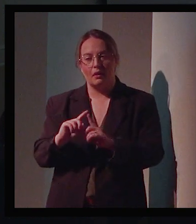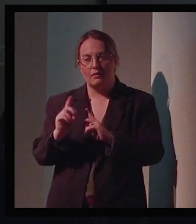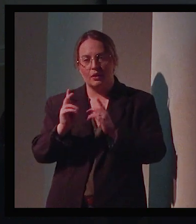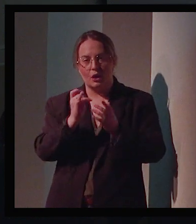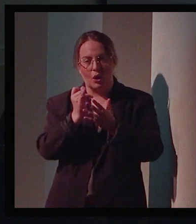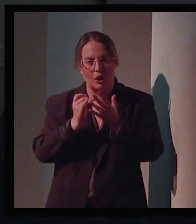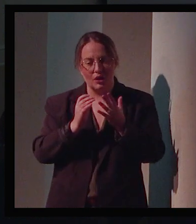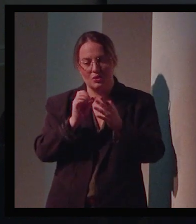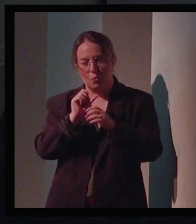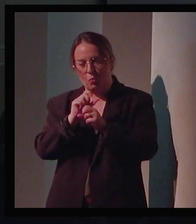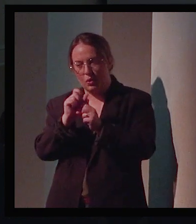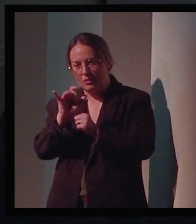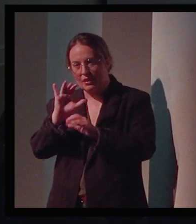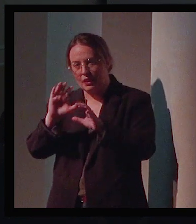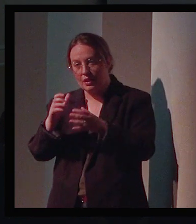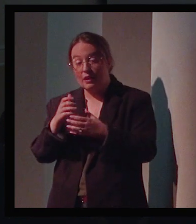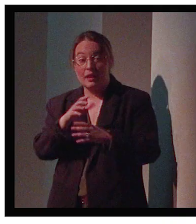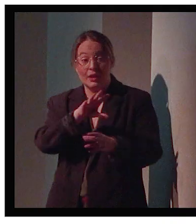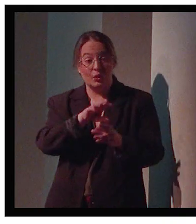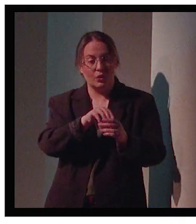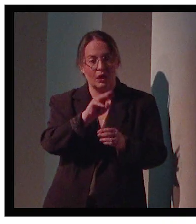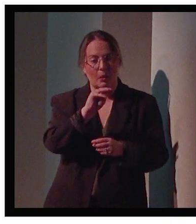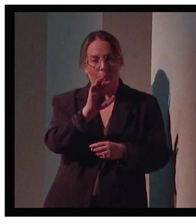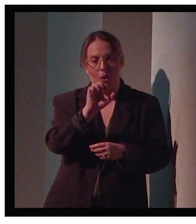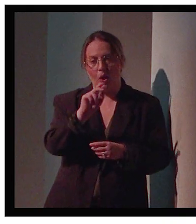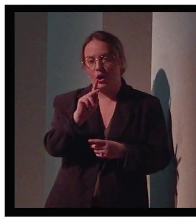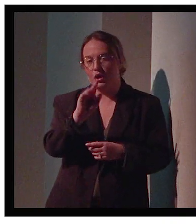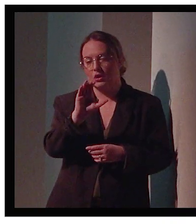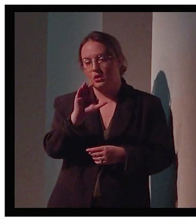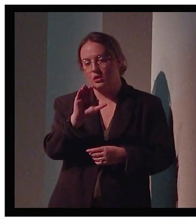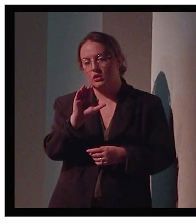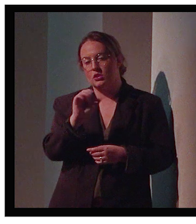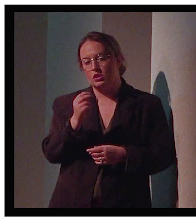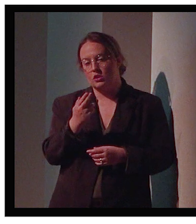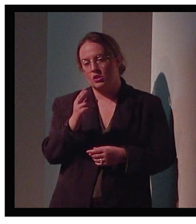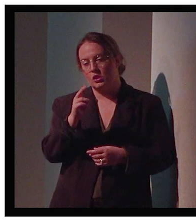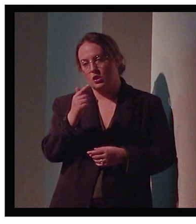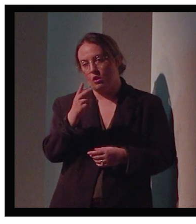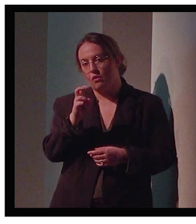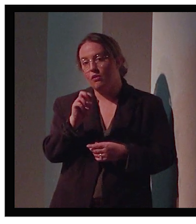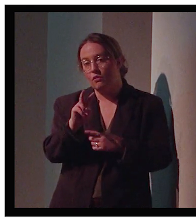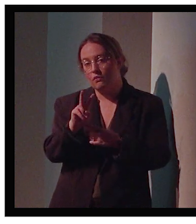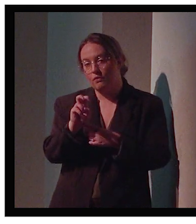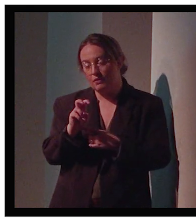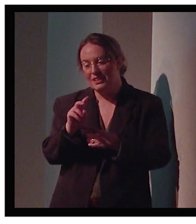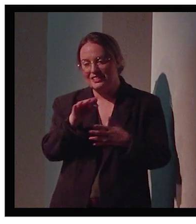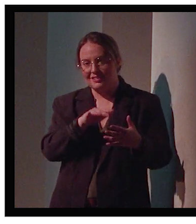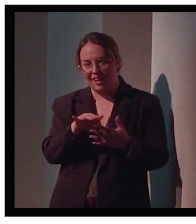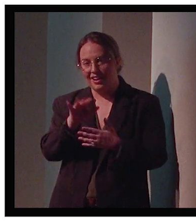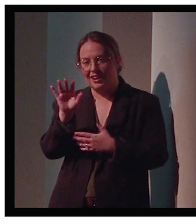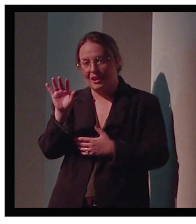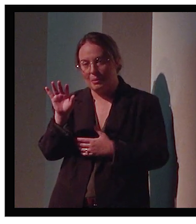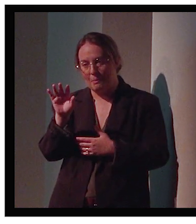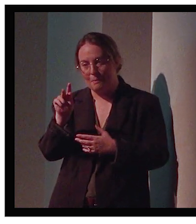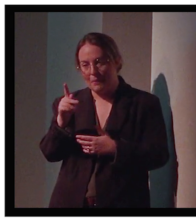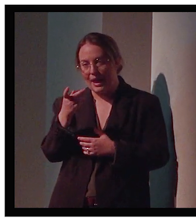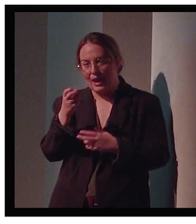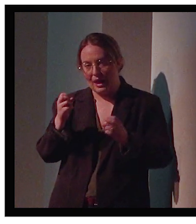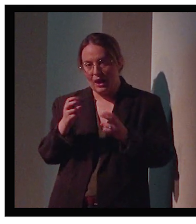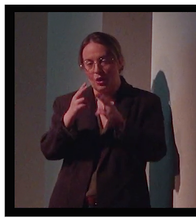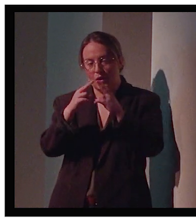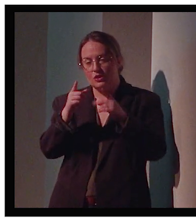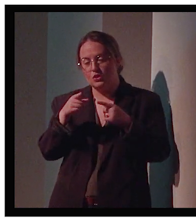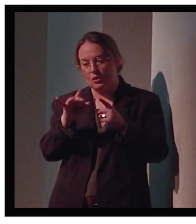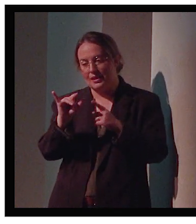Fauvist vocabulary, including Marc Chagall, who was studying in Paris at the time that this innovative style first